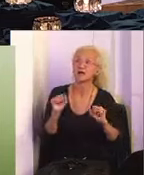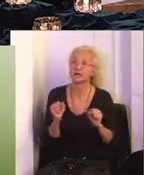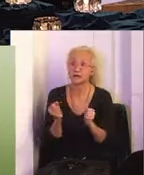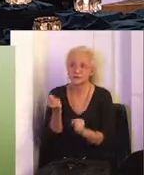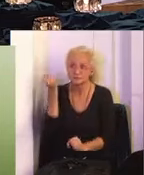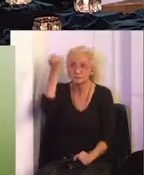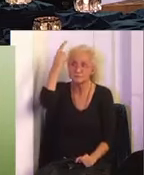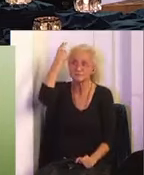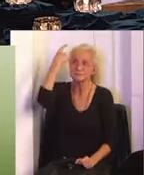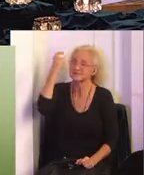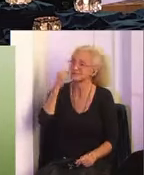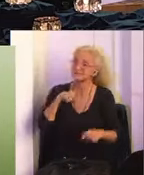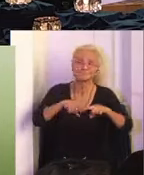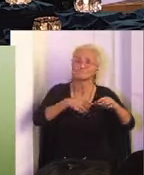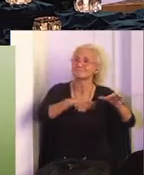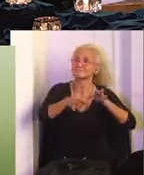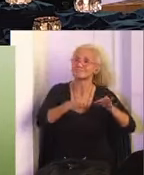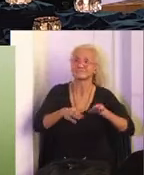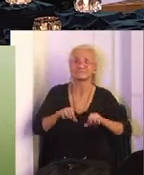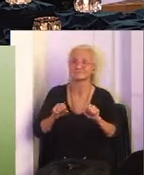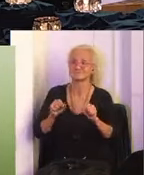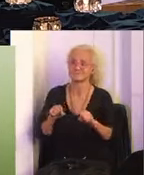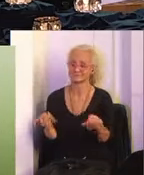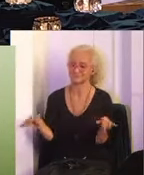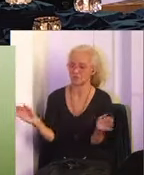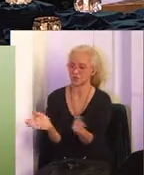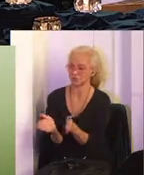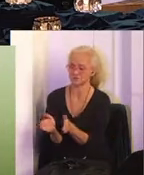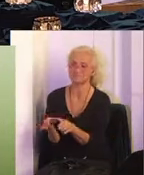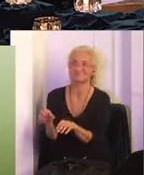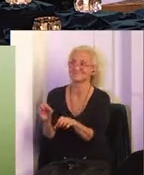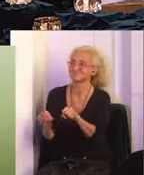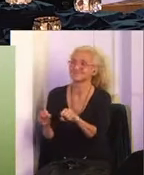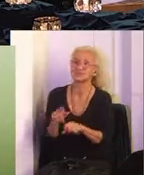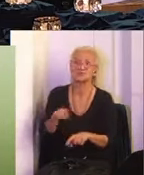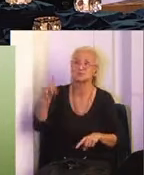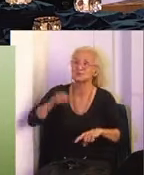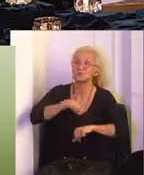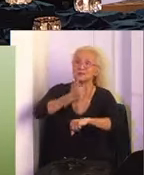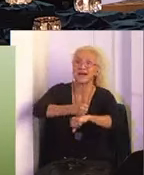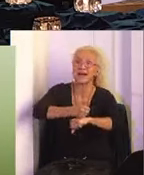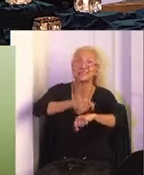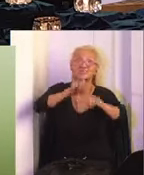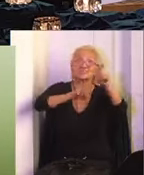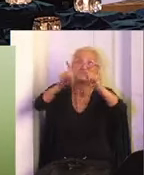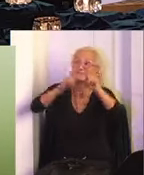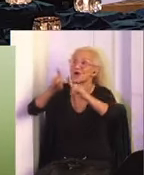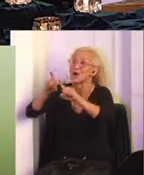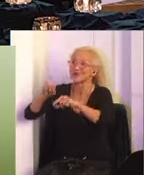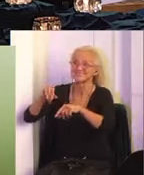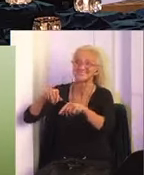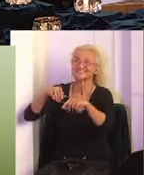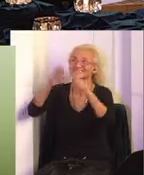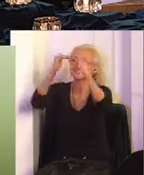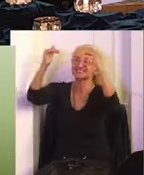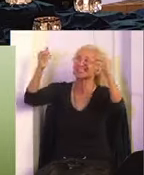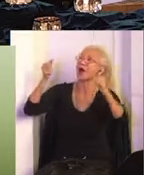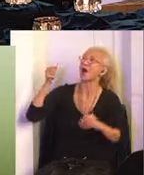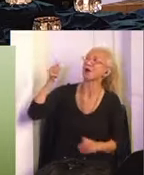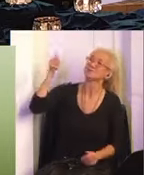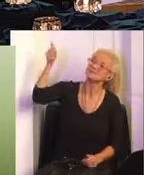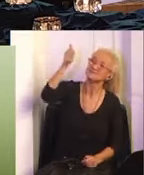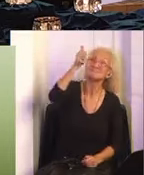fathom, indescribable, uncontainable. You place the stars in the sky and you know them by